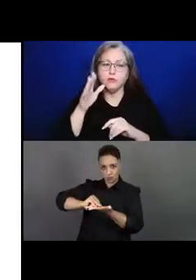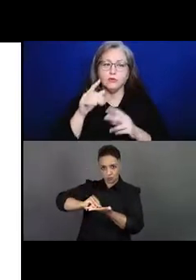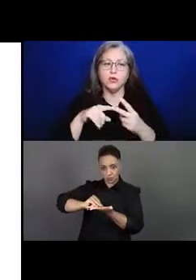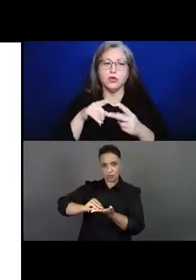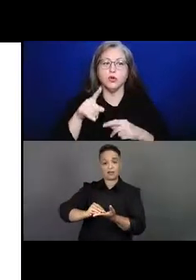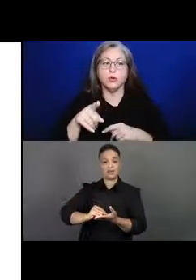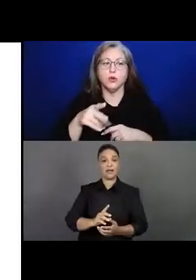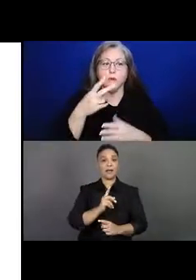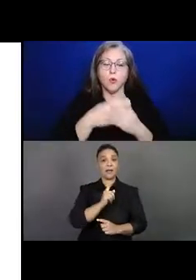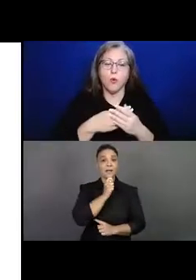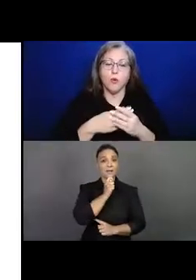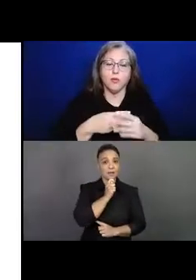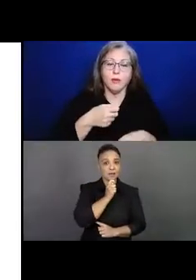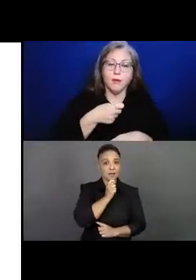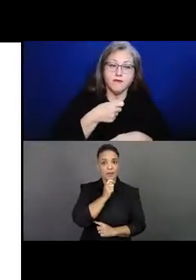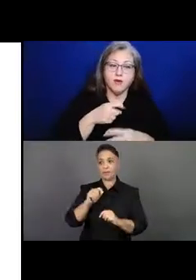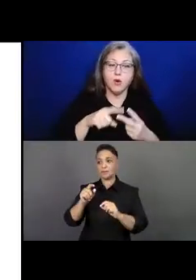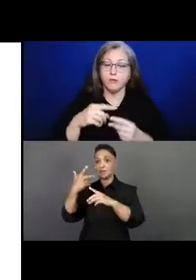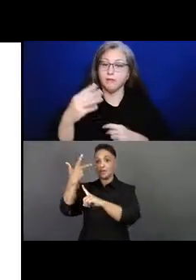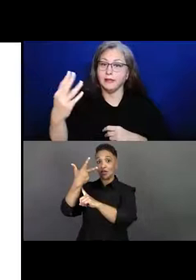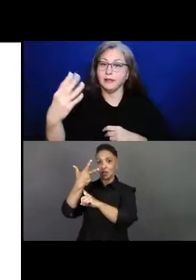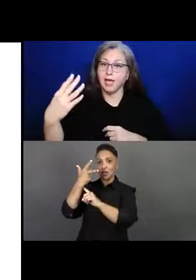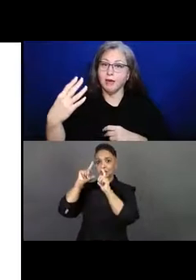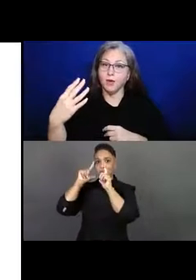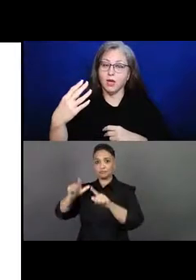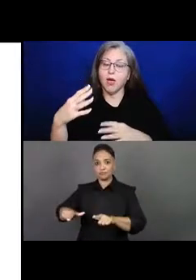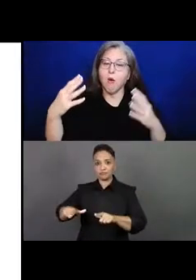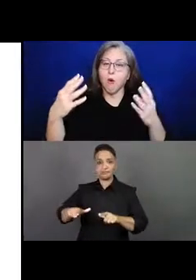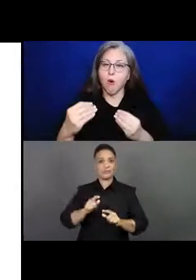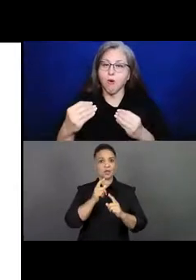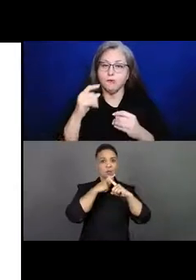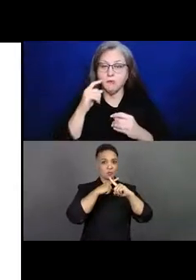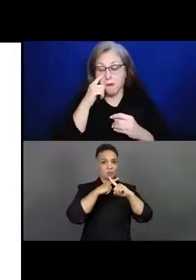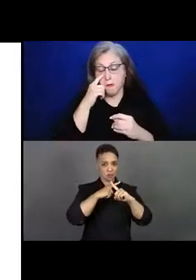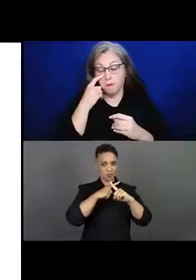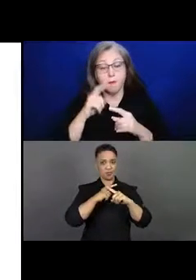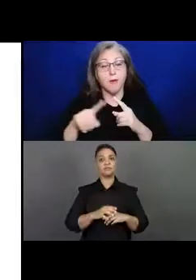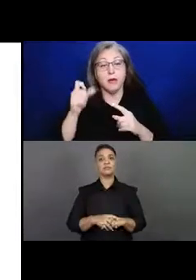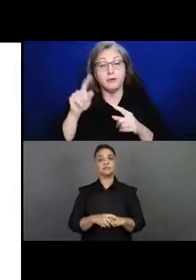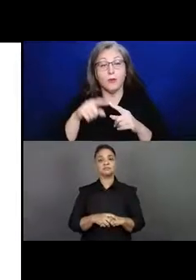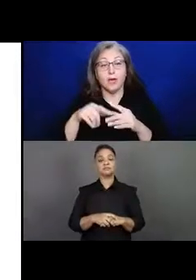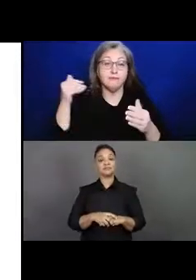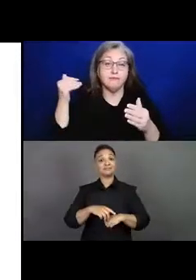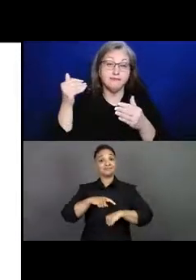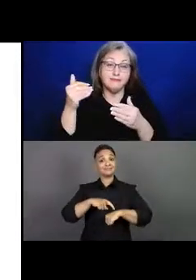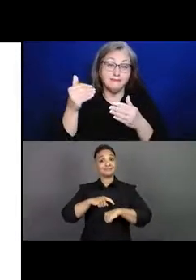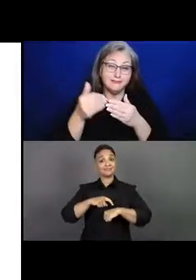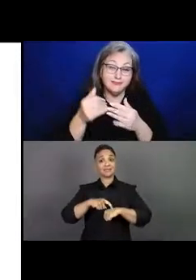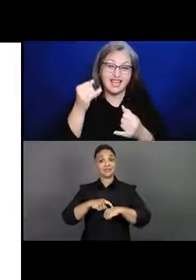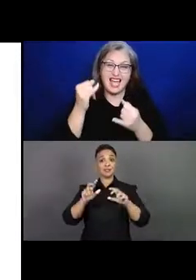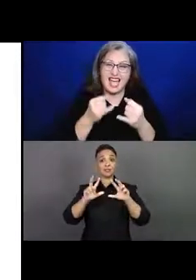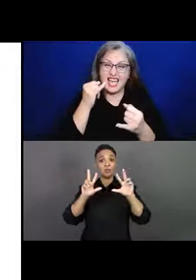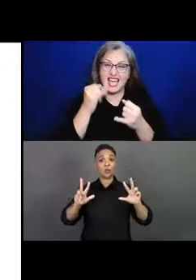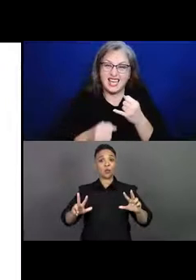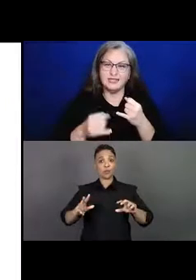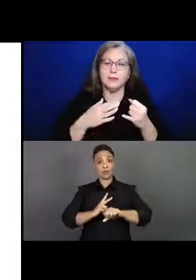your cameras will be off, but then would appreciate at the end of the session to